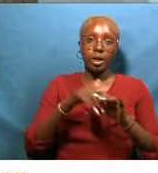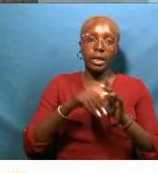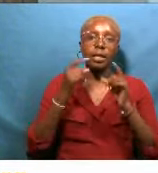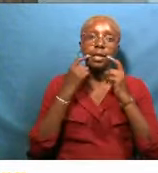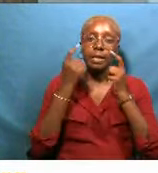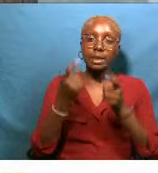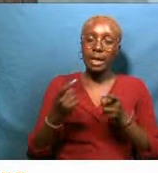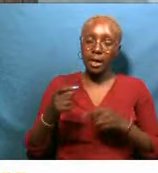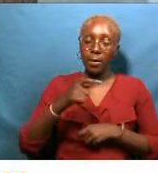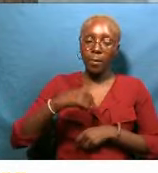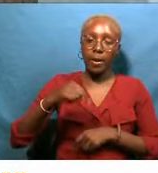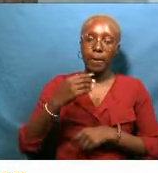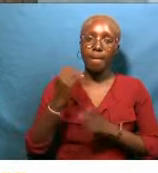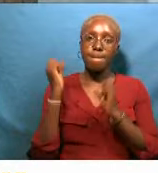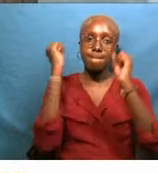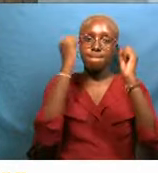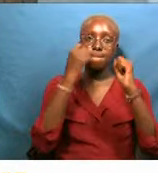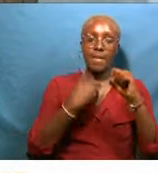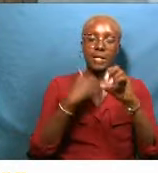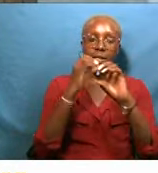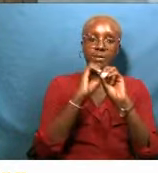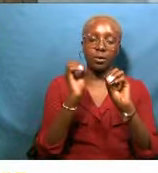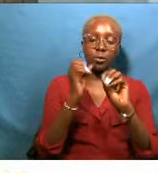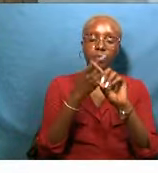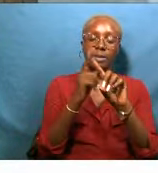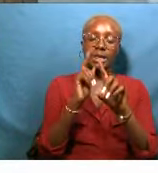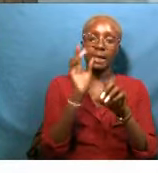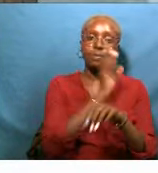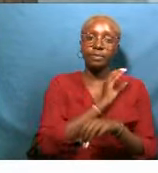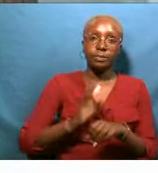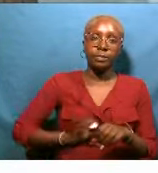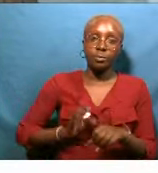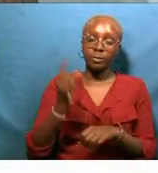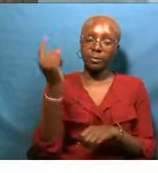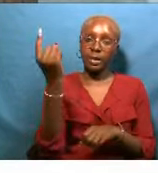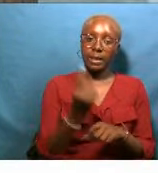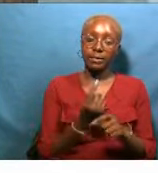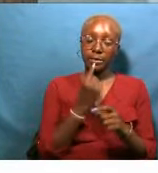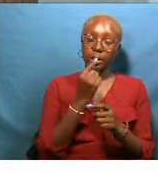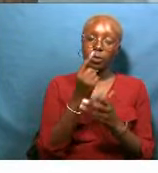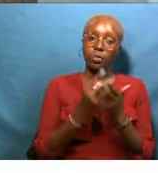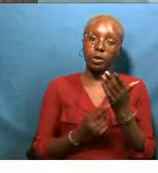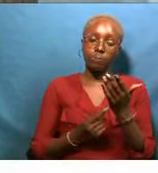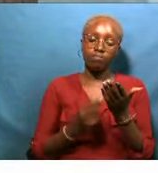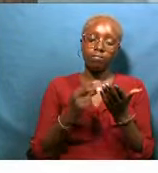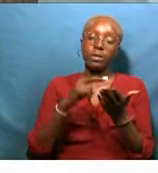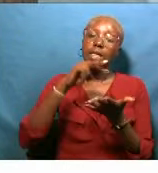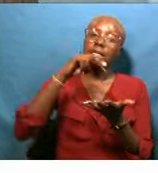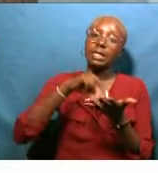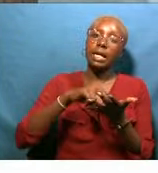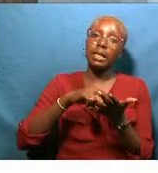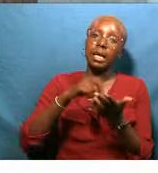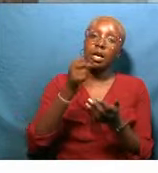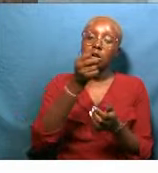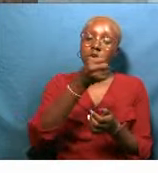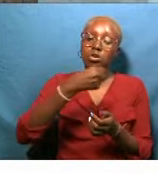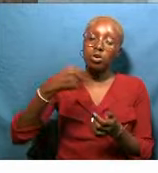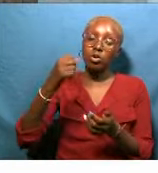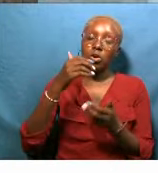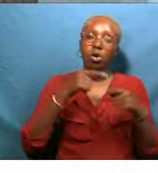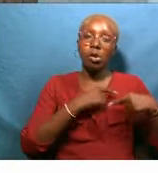But Christ comes, and Revelation 3:20, he says, I stand at the door of your heart,